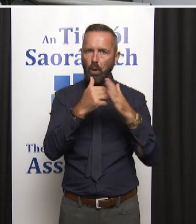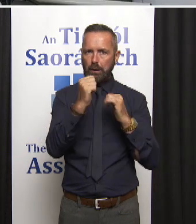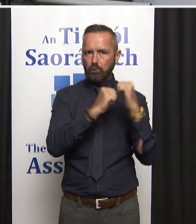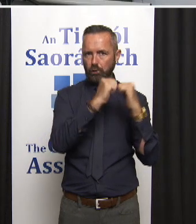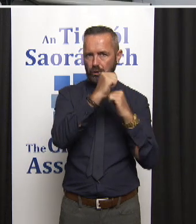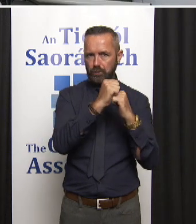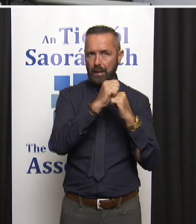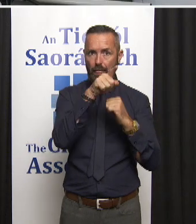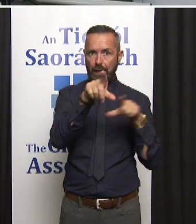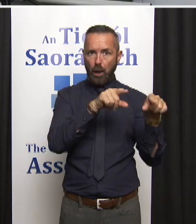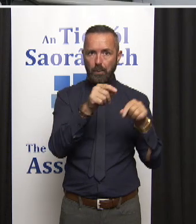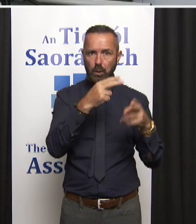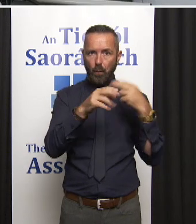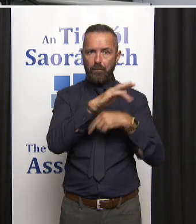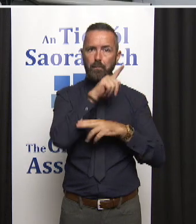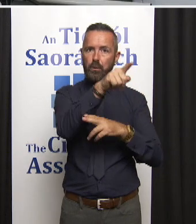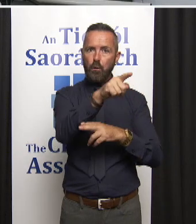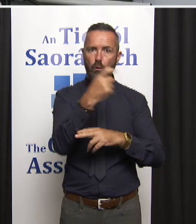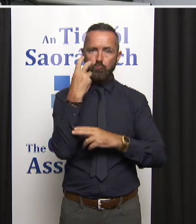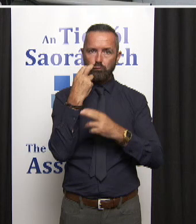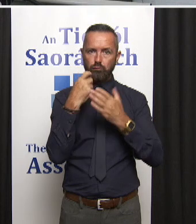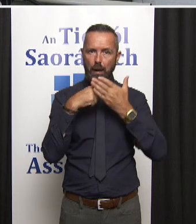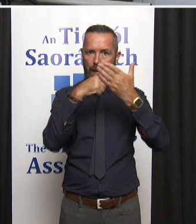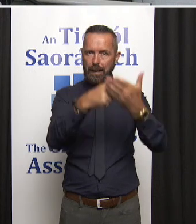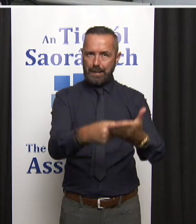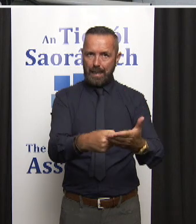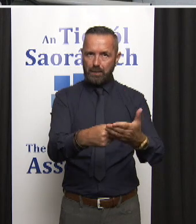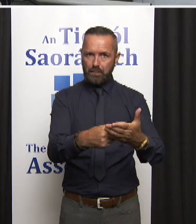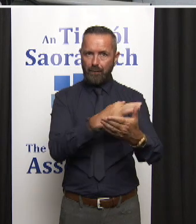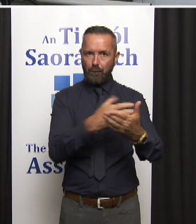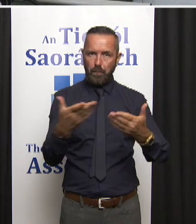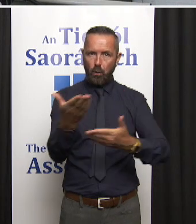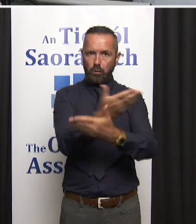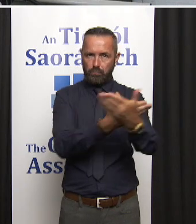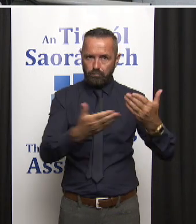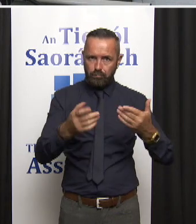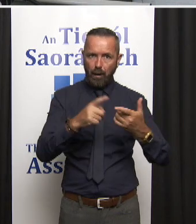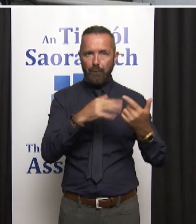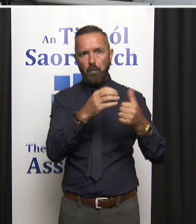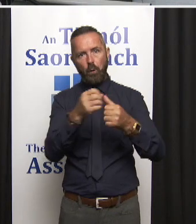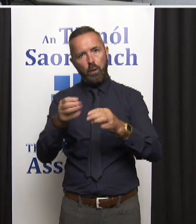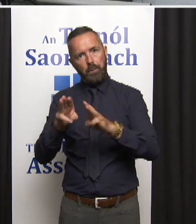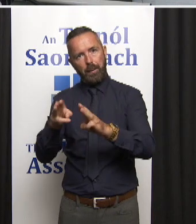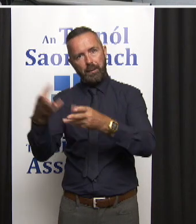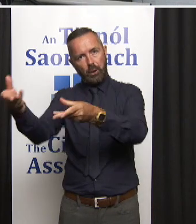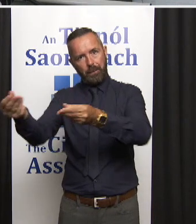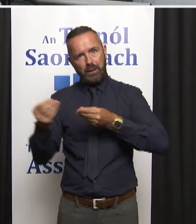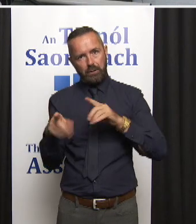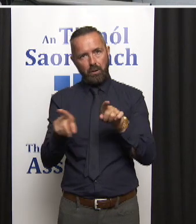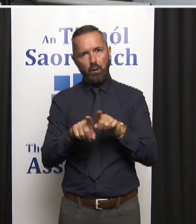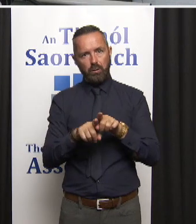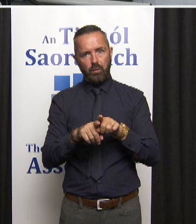options have come from your suggestions, from the discussions from the table, from submissions we've received to date, and they've been distilled